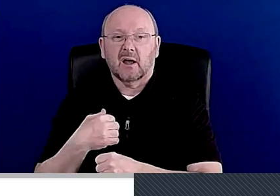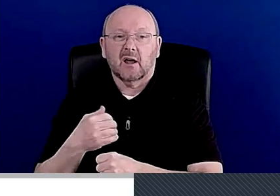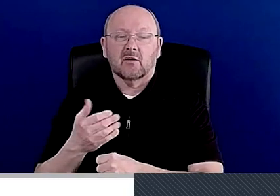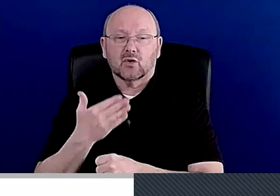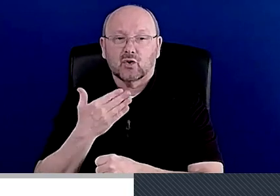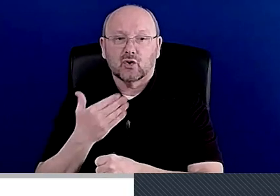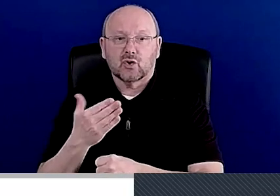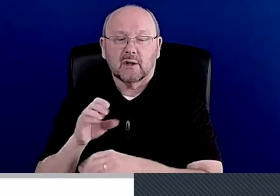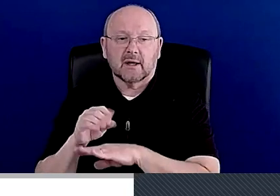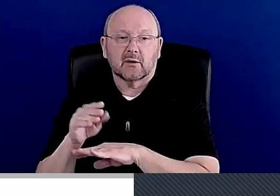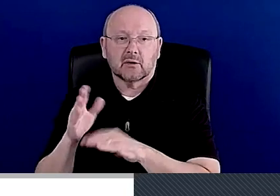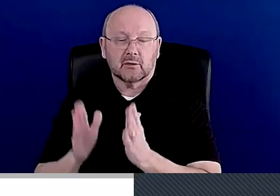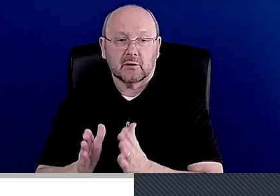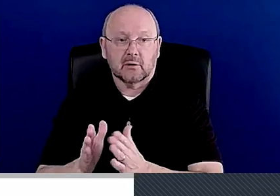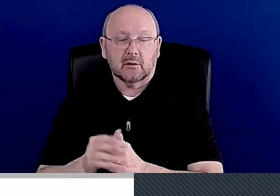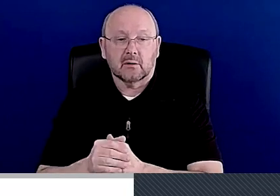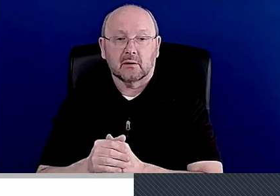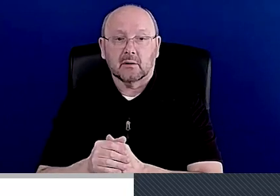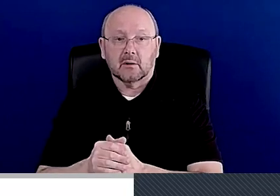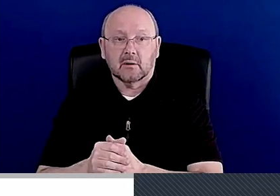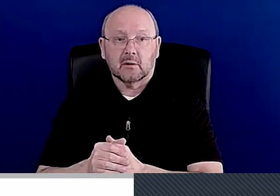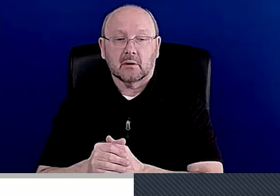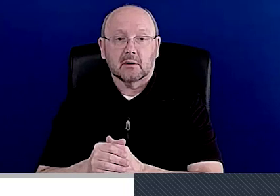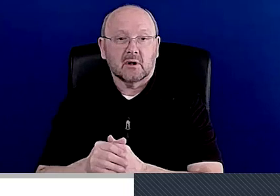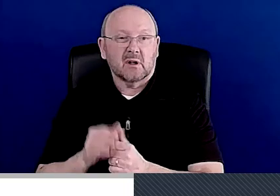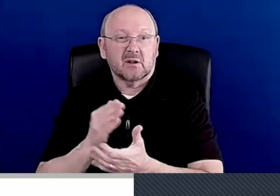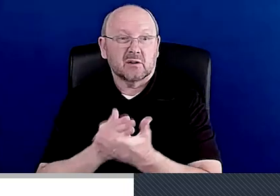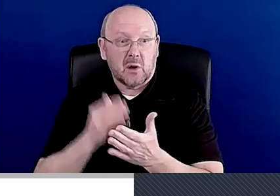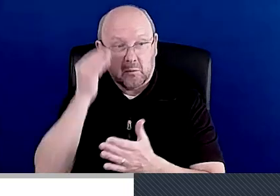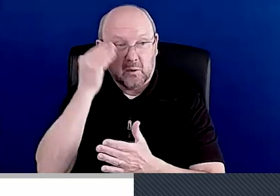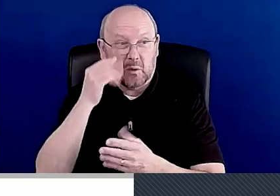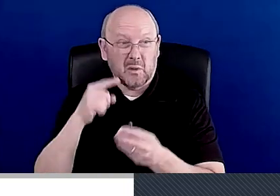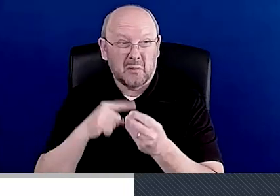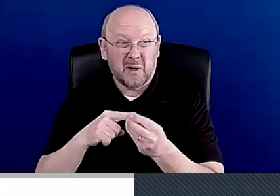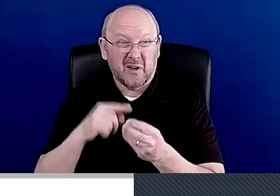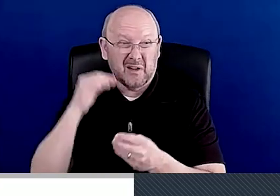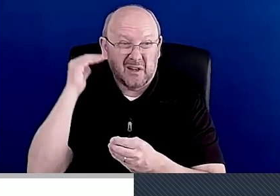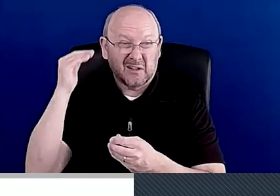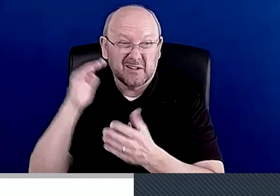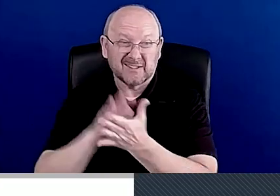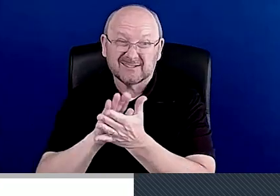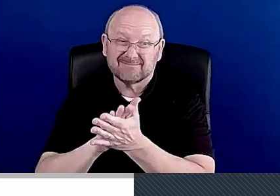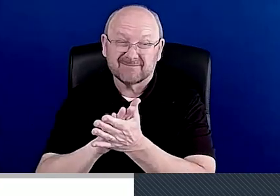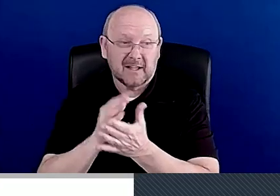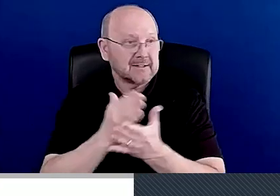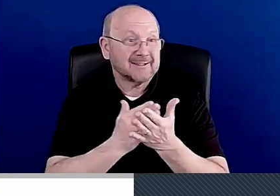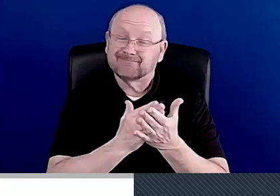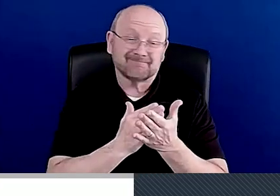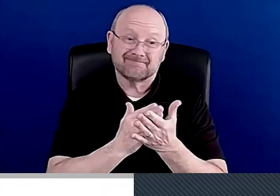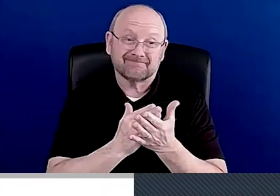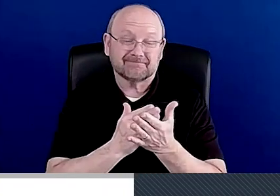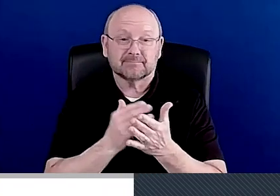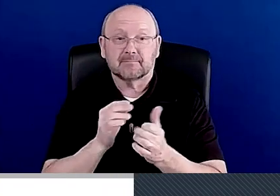and not all of them know a lot about, adult schools and what we do there. So Crystal Lee,